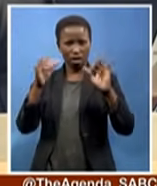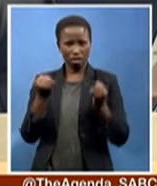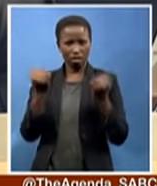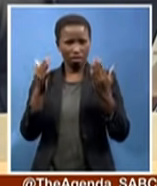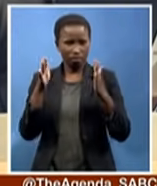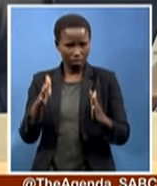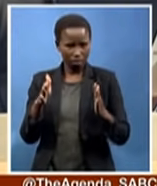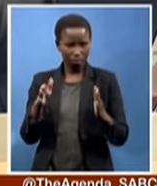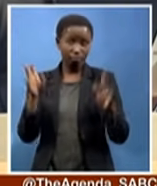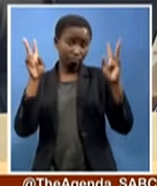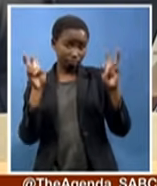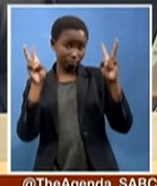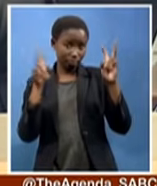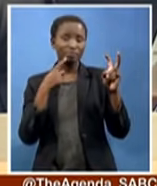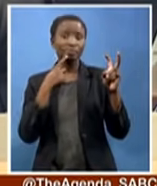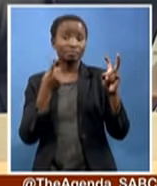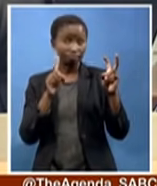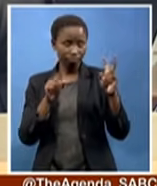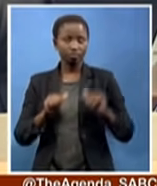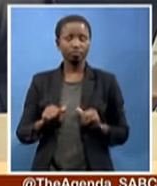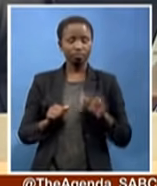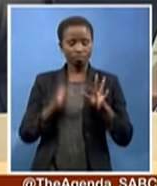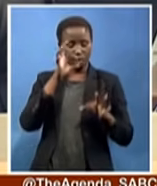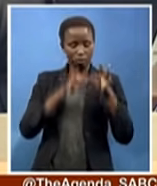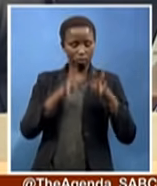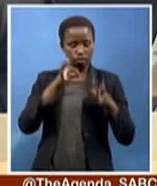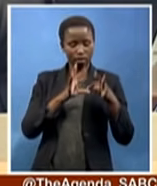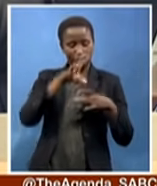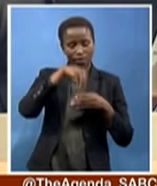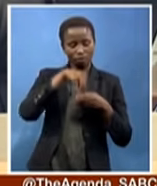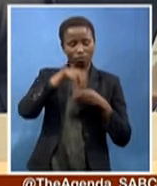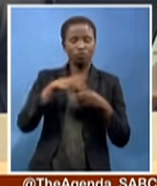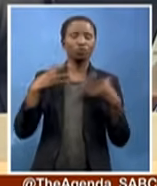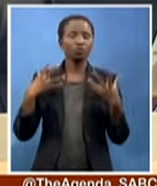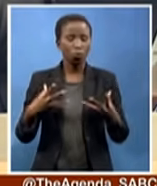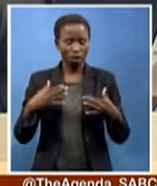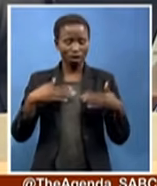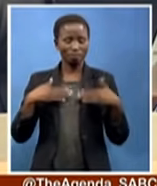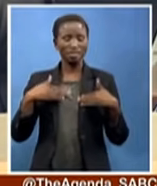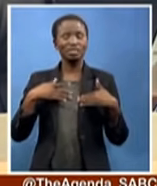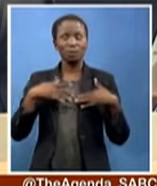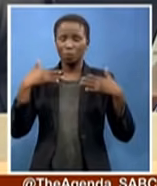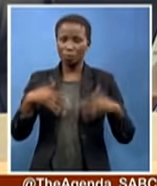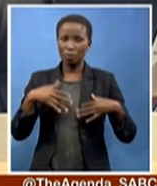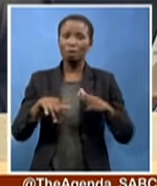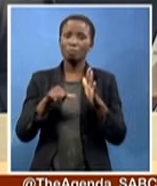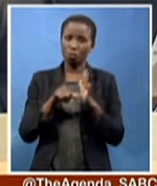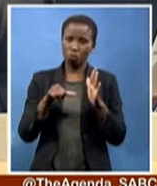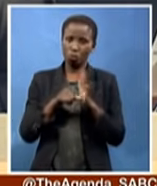political involvement in administration is essential for the proper functioning of a